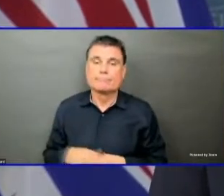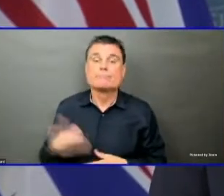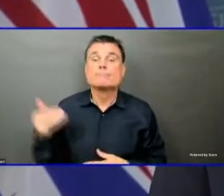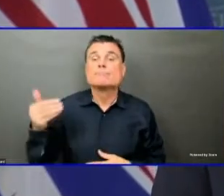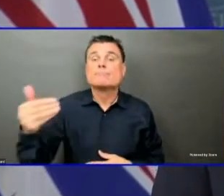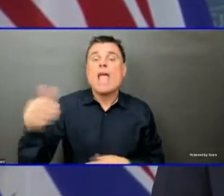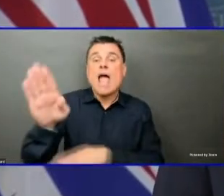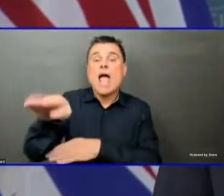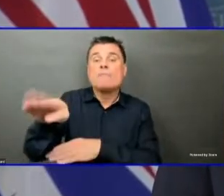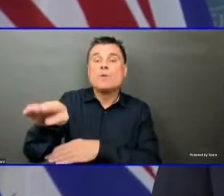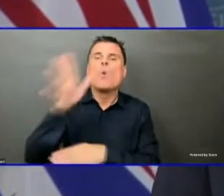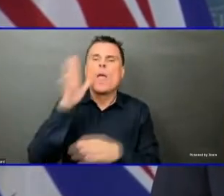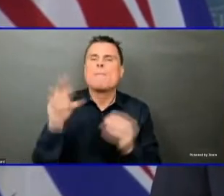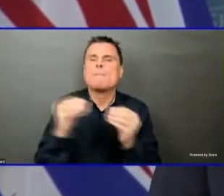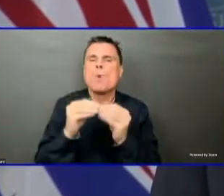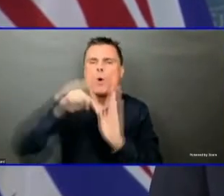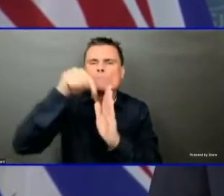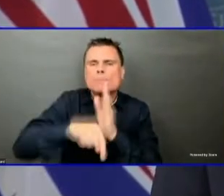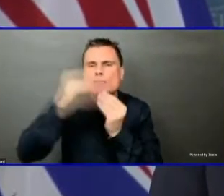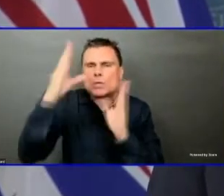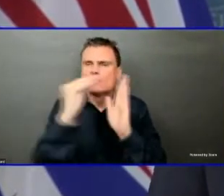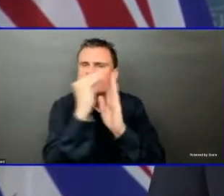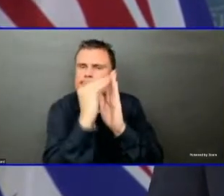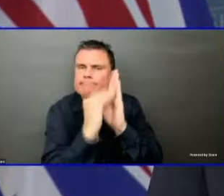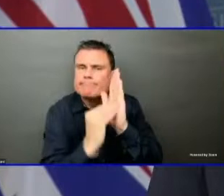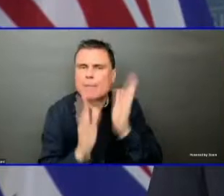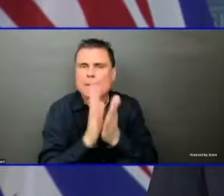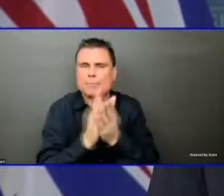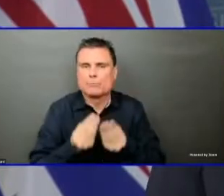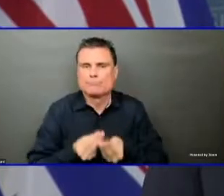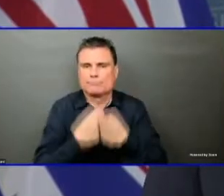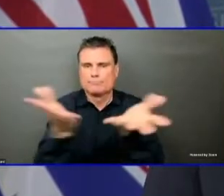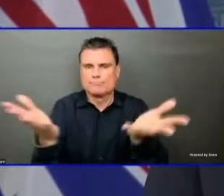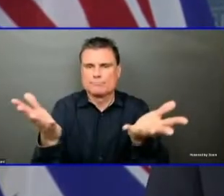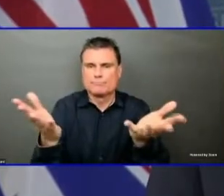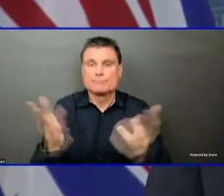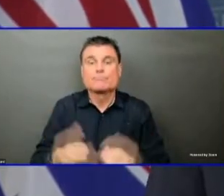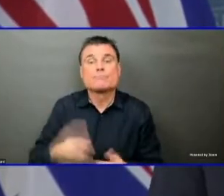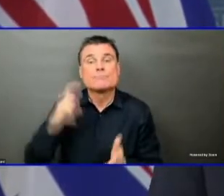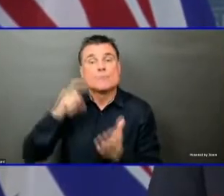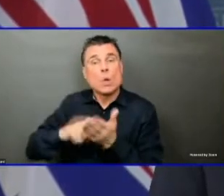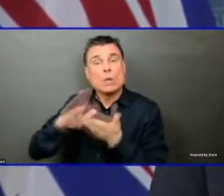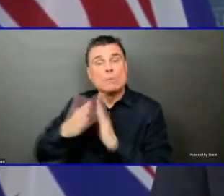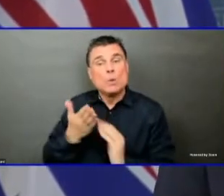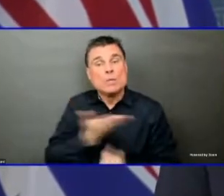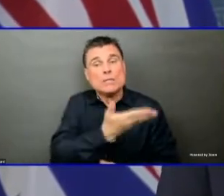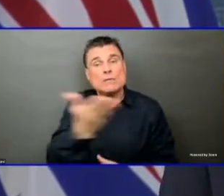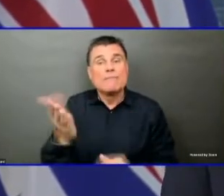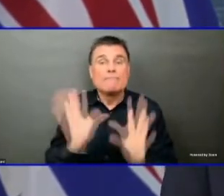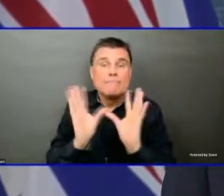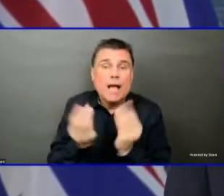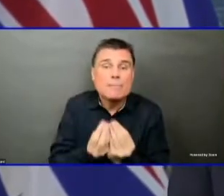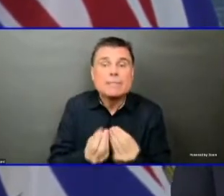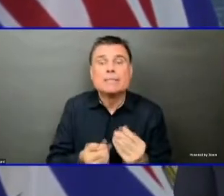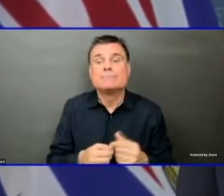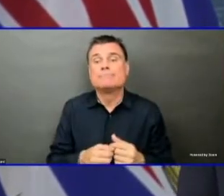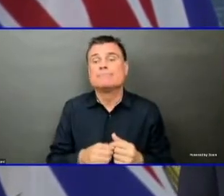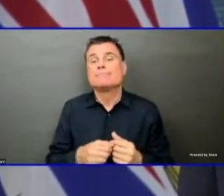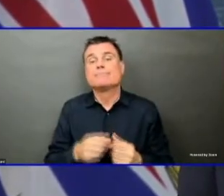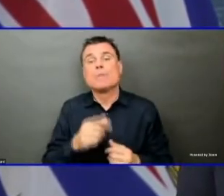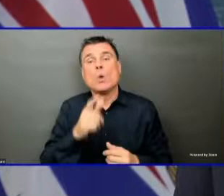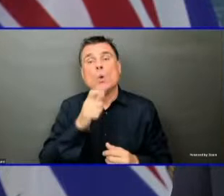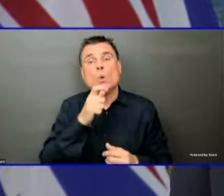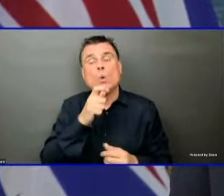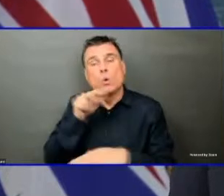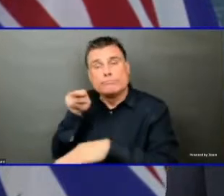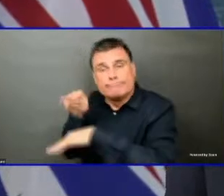that sense of loss that communities, that caregivers, and of course families have felt at the losses, the profound losses that have occurred during this